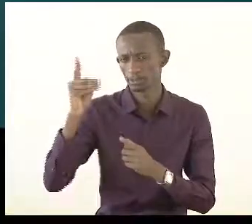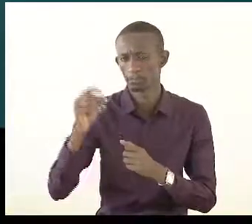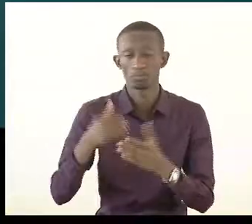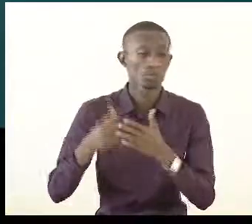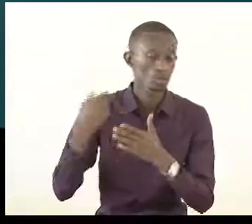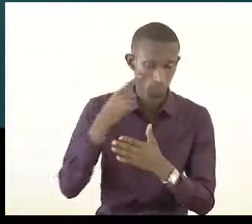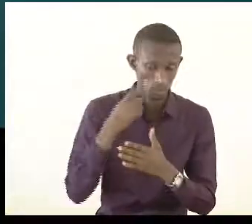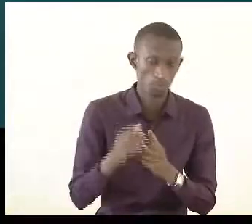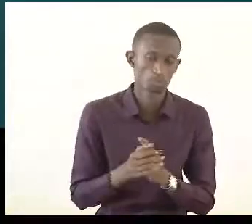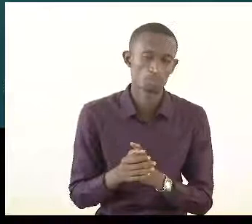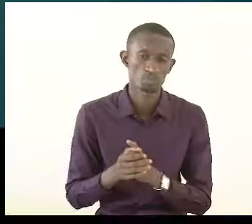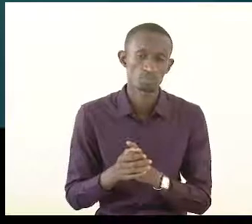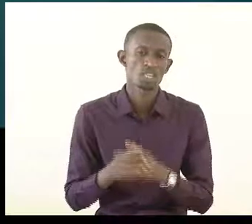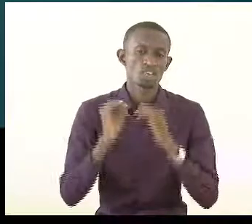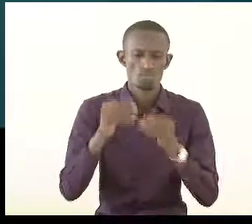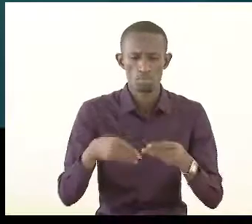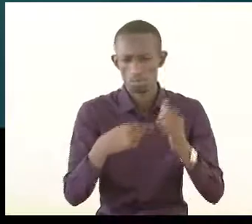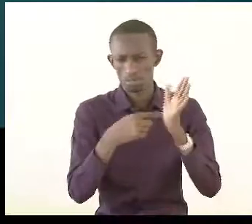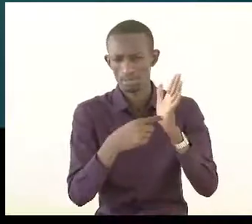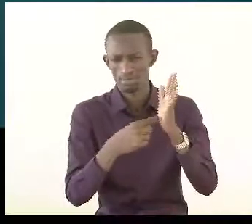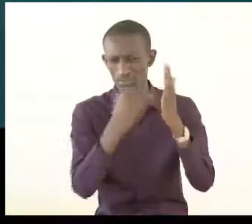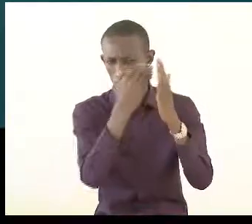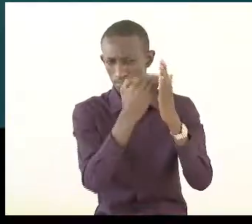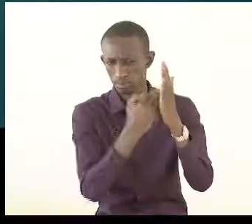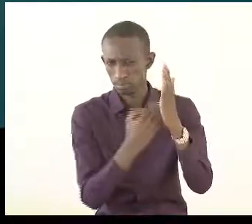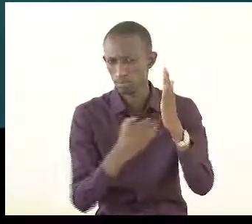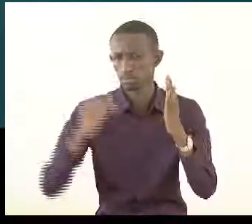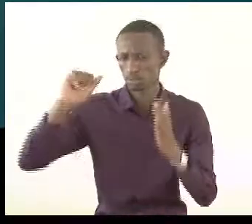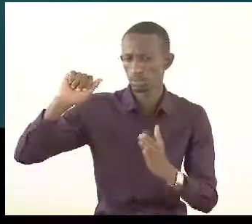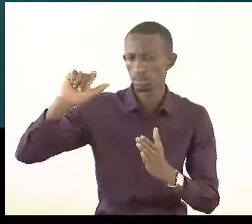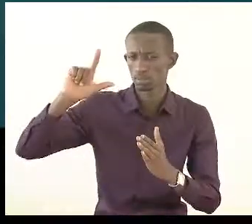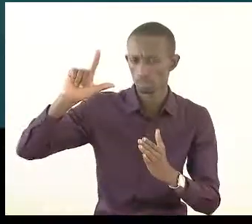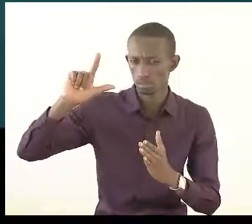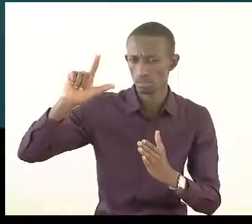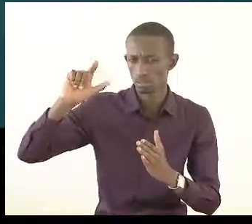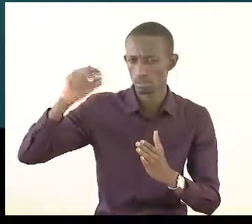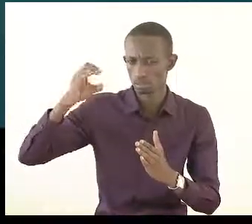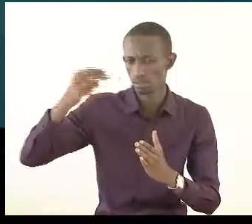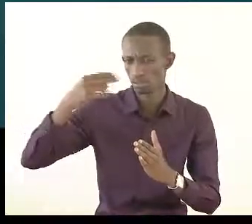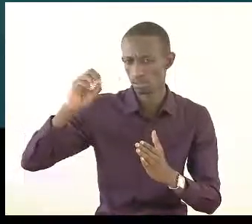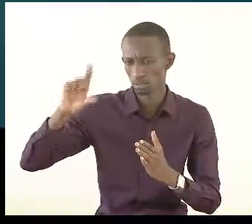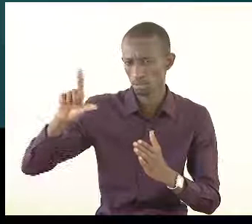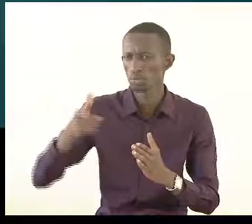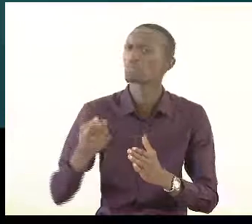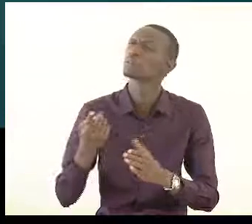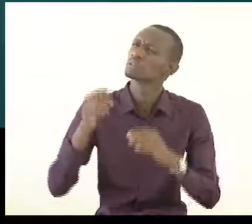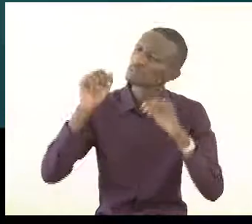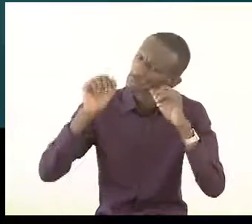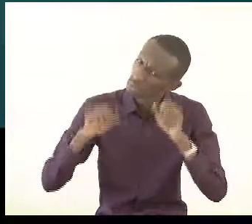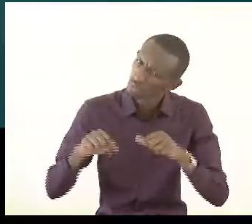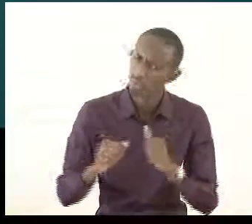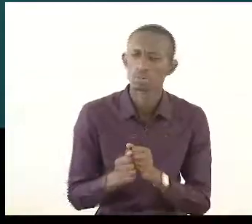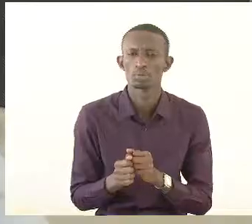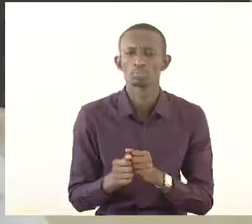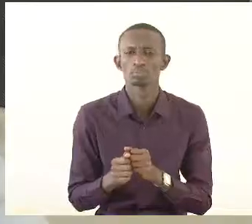a given class of alcohols is able to be oxidized,